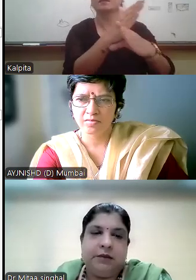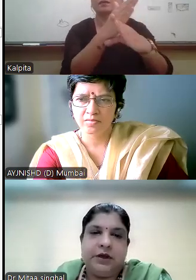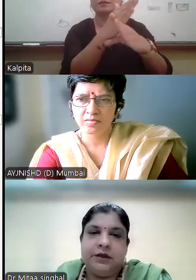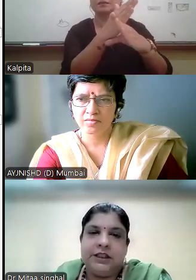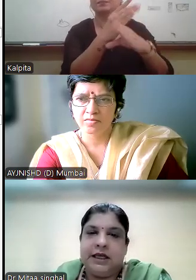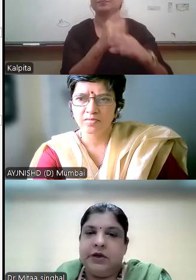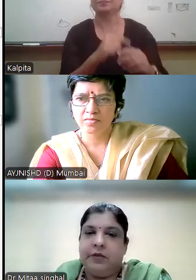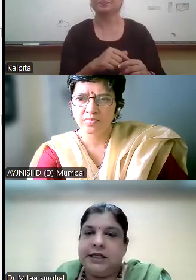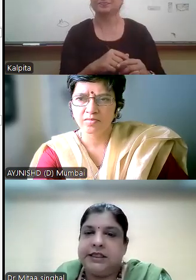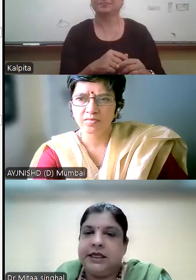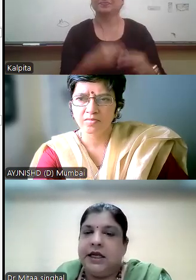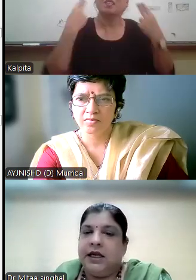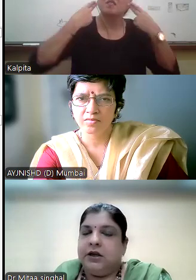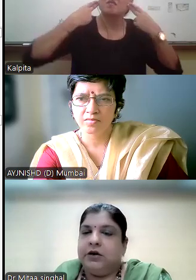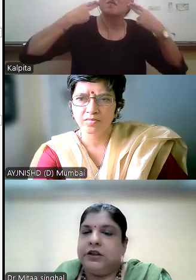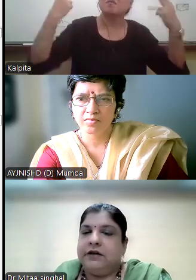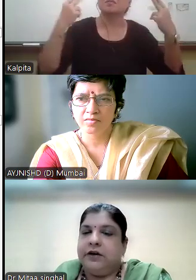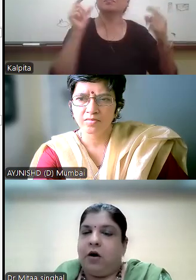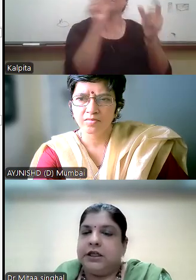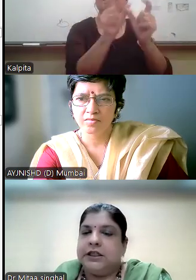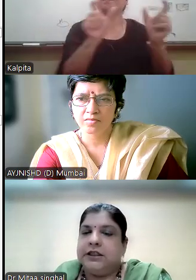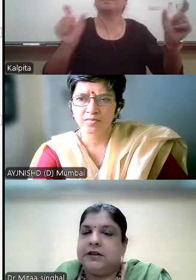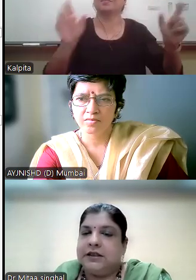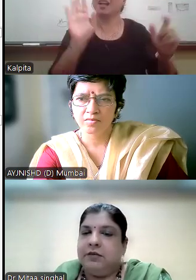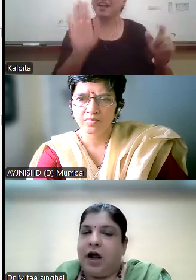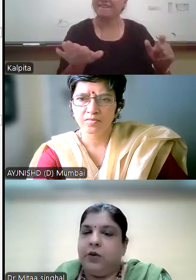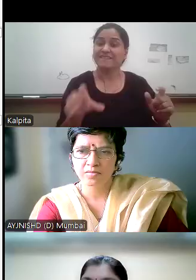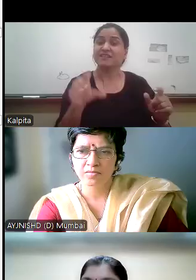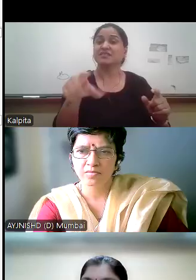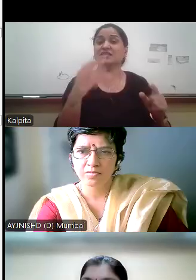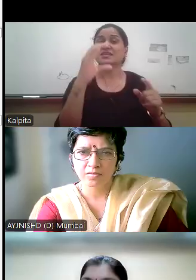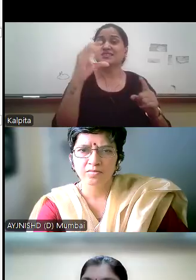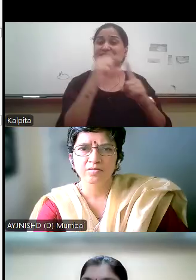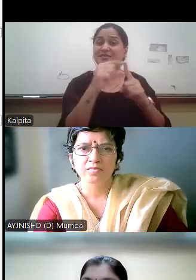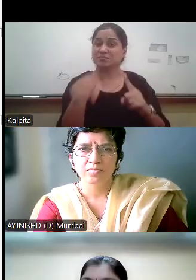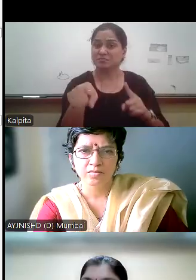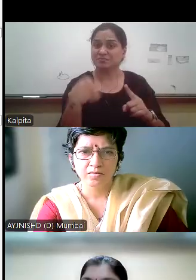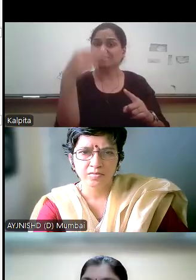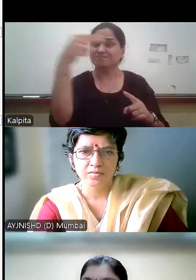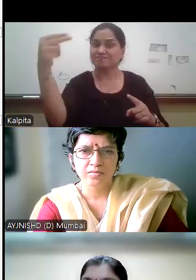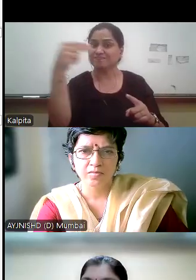famous people with cerebral palsy, Stephen Hawkins, Christy Brown.